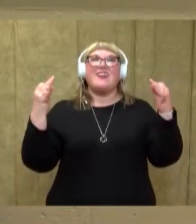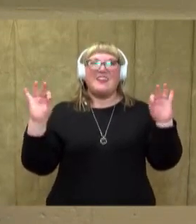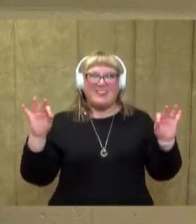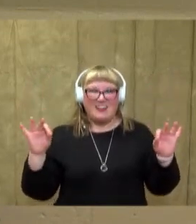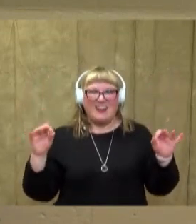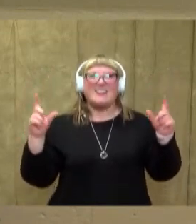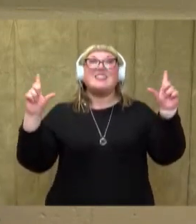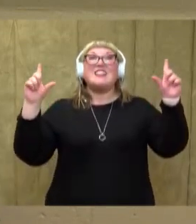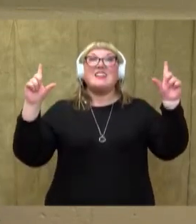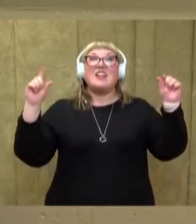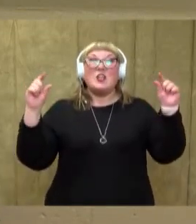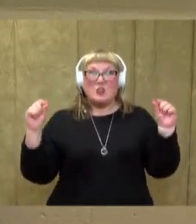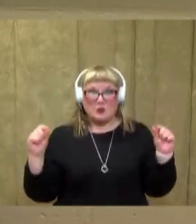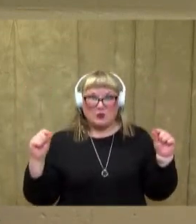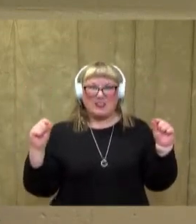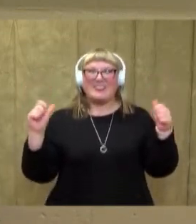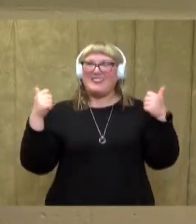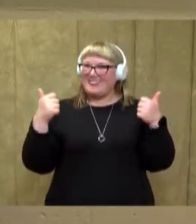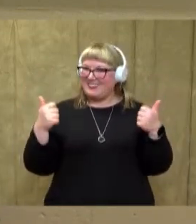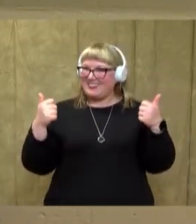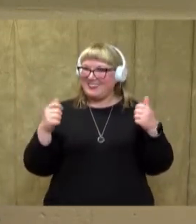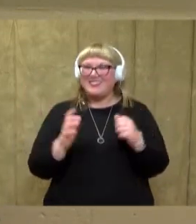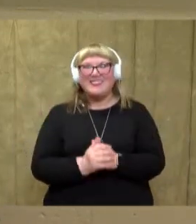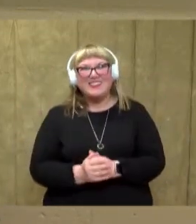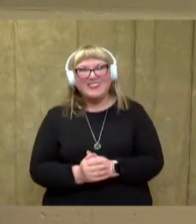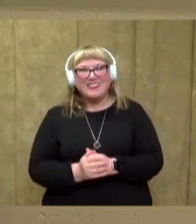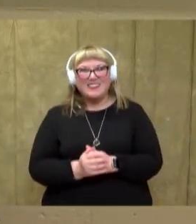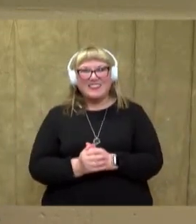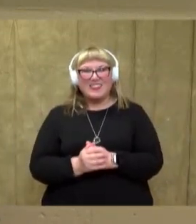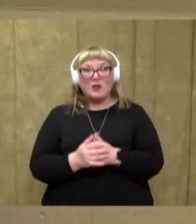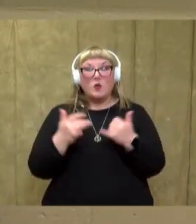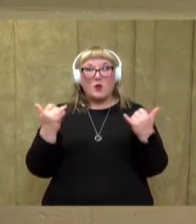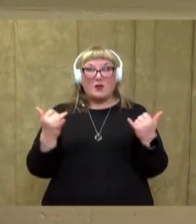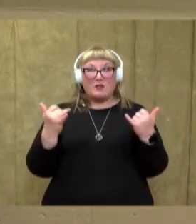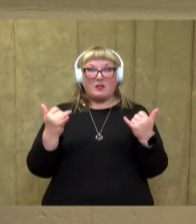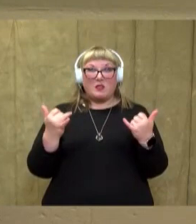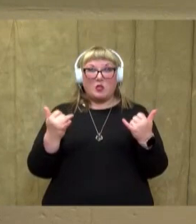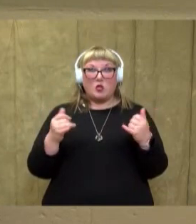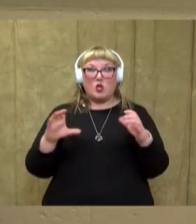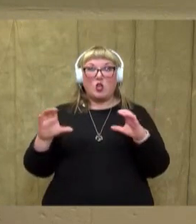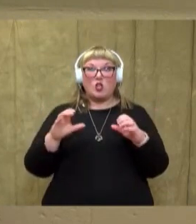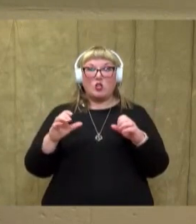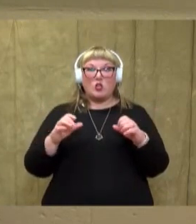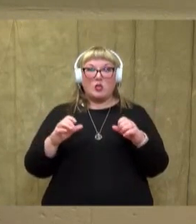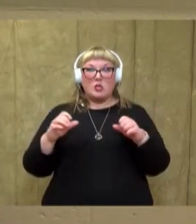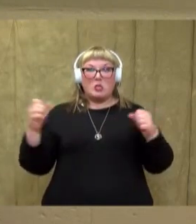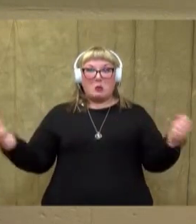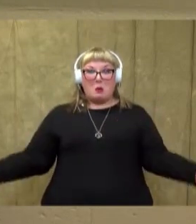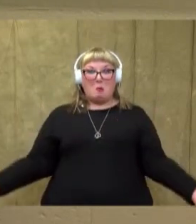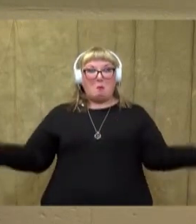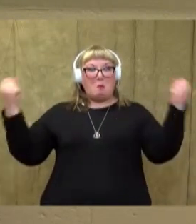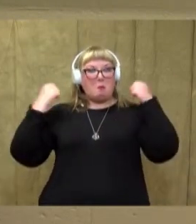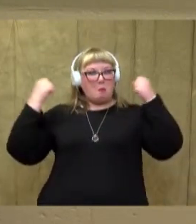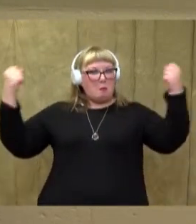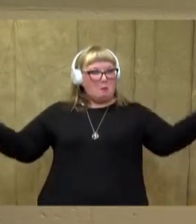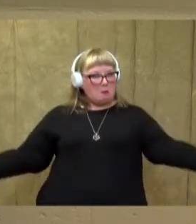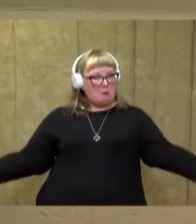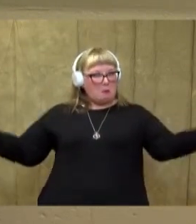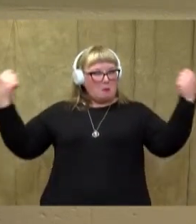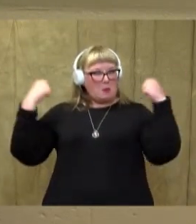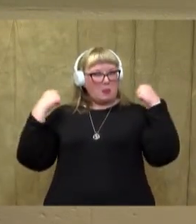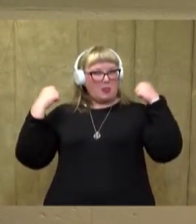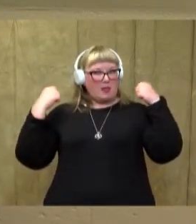18, 19, 20. Awesome job. Now we're going to do a little workout move, and let's curl